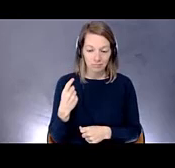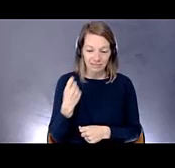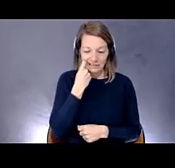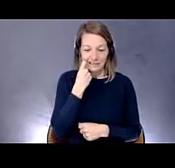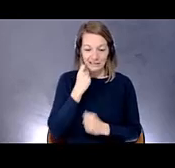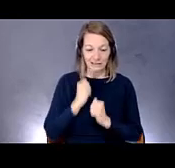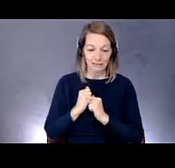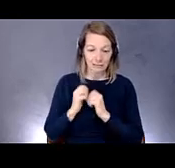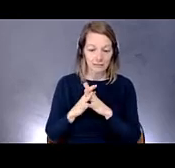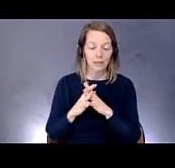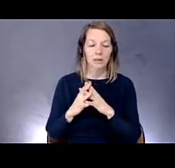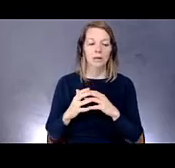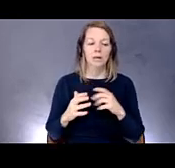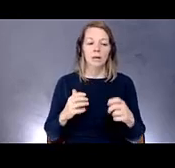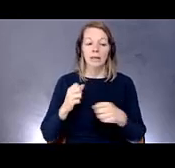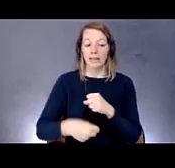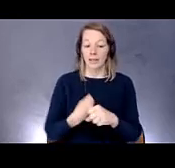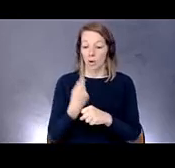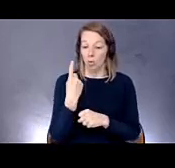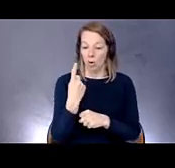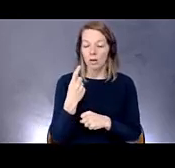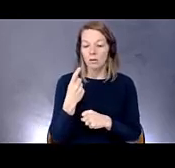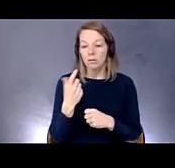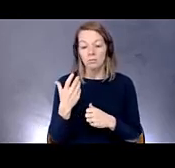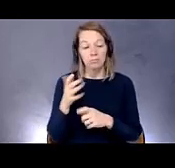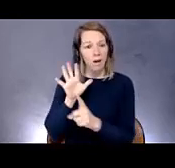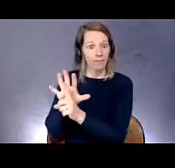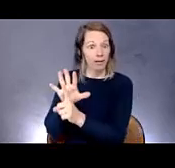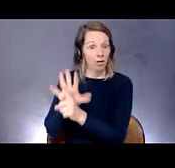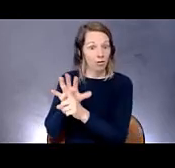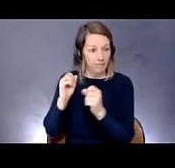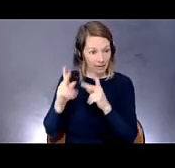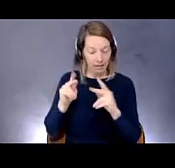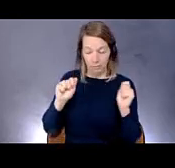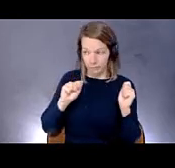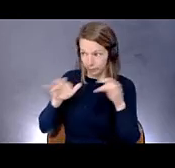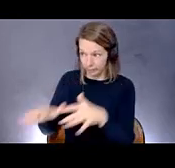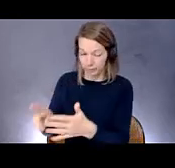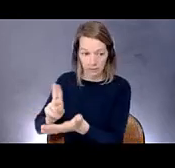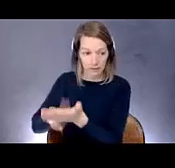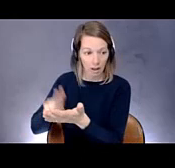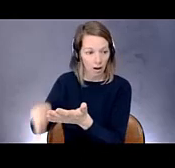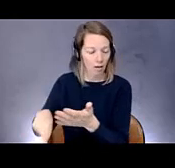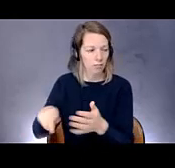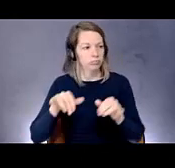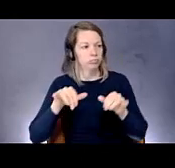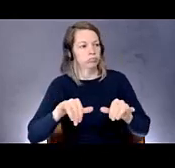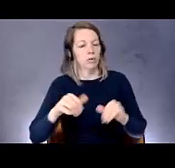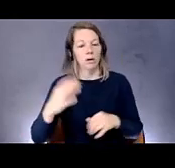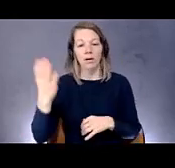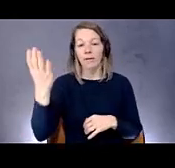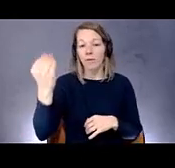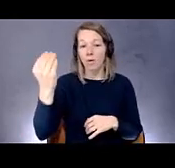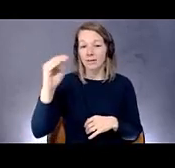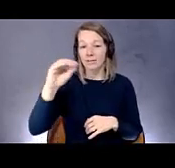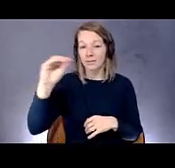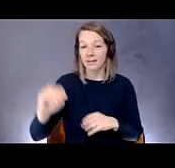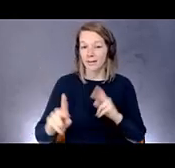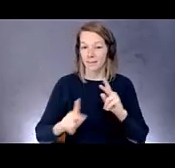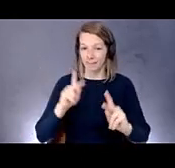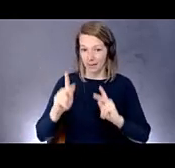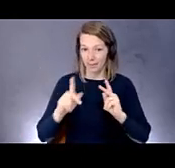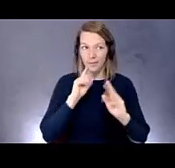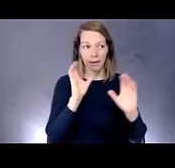found in year 1 is that it was a very, very popular plan, much more popular than what I was expecting, candidly, folks. Almost 14% of the people that shop